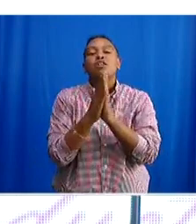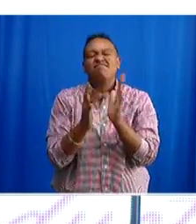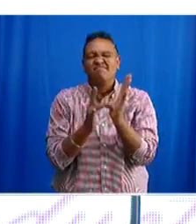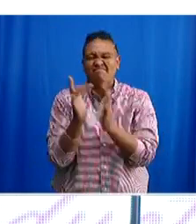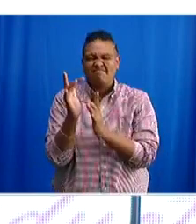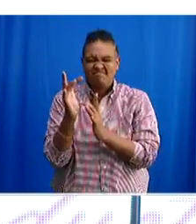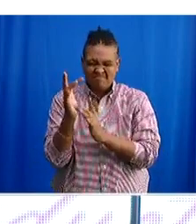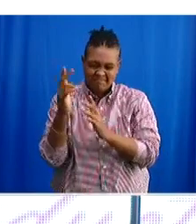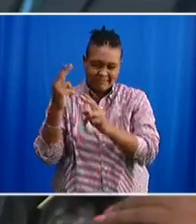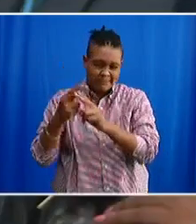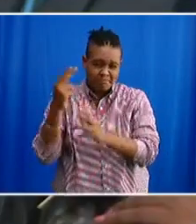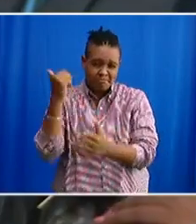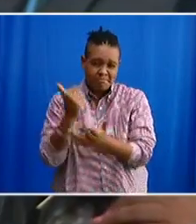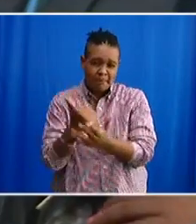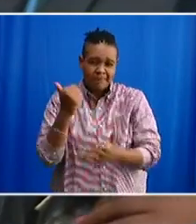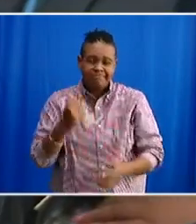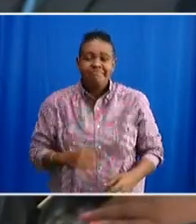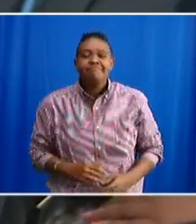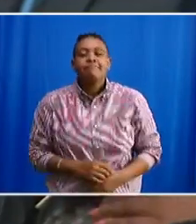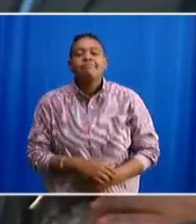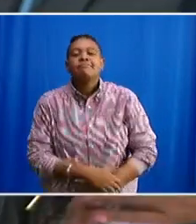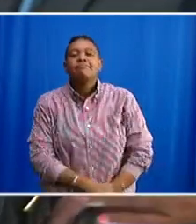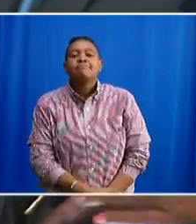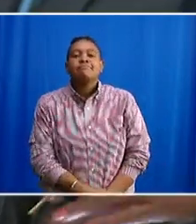sake. Amen.